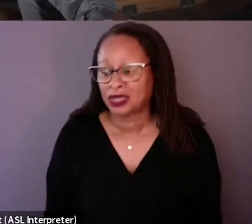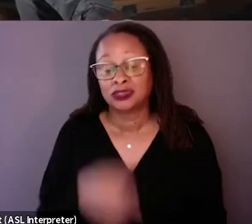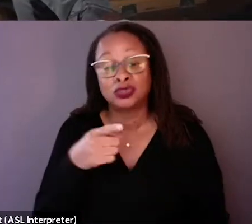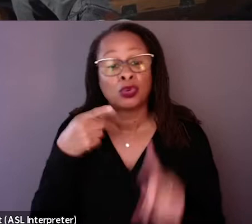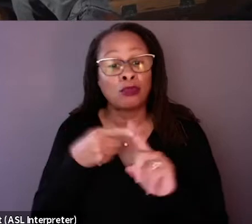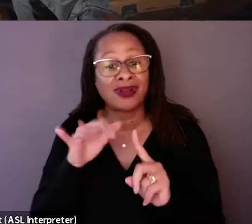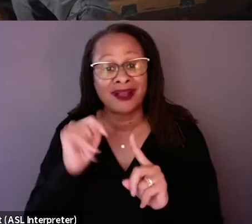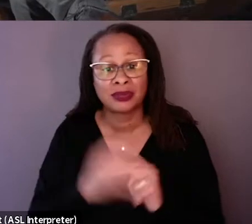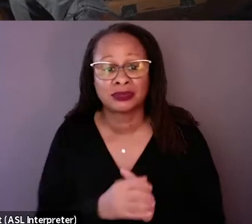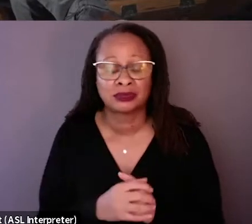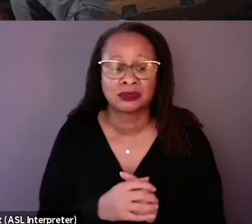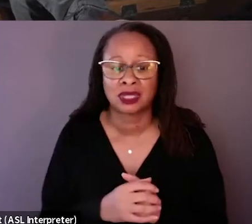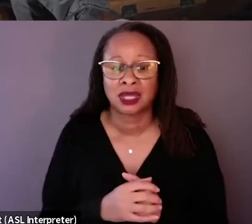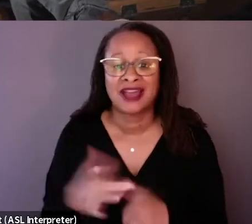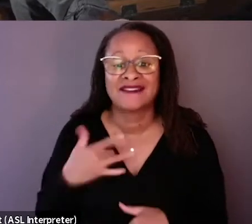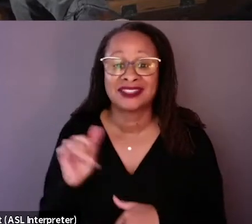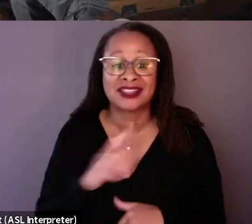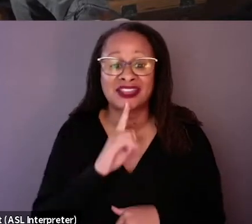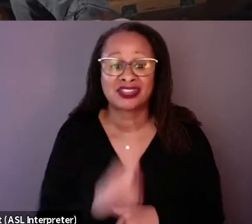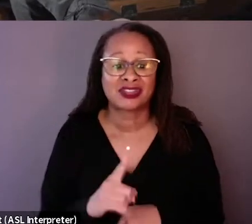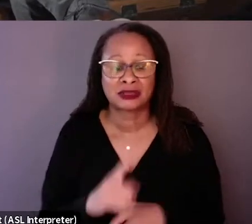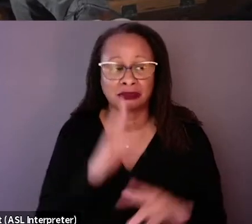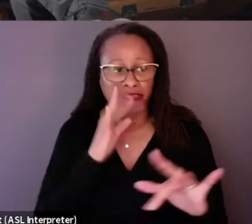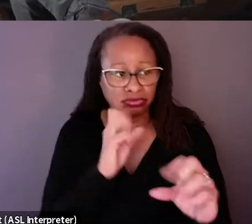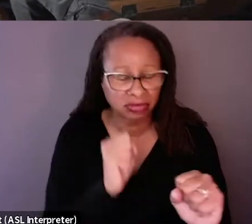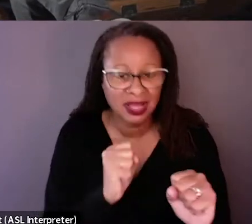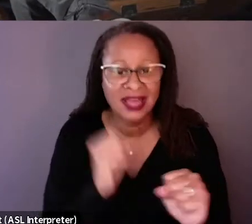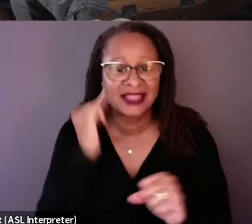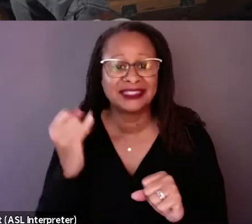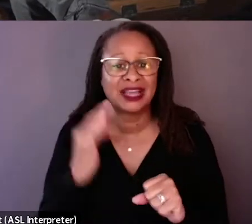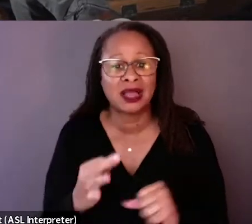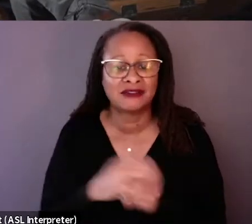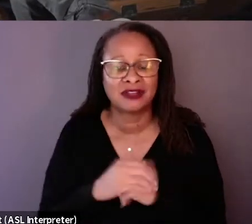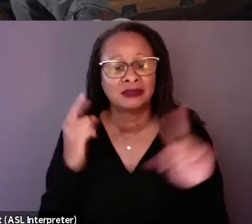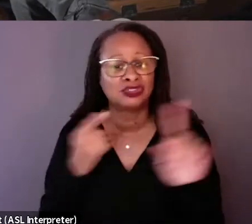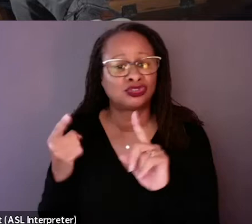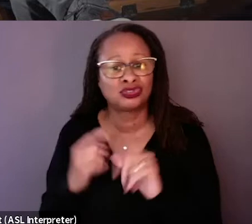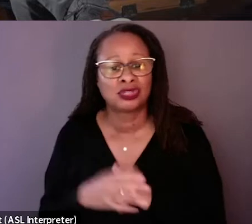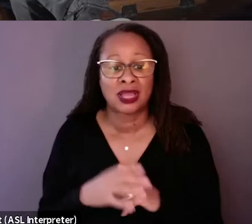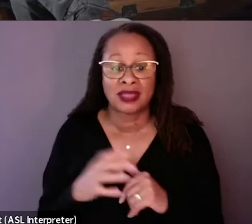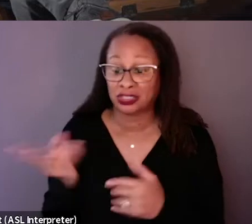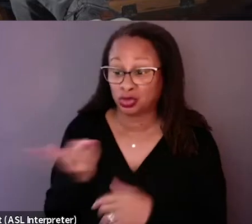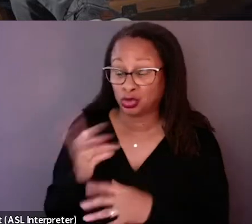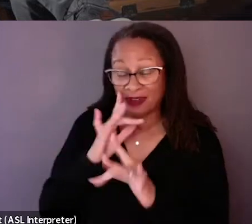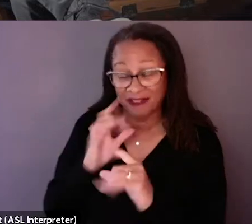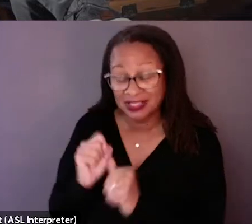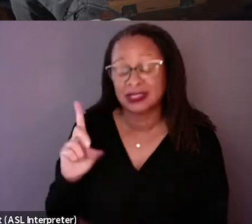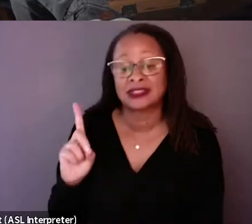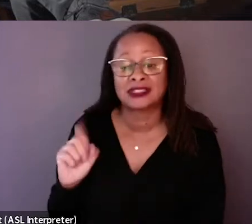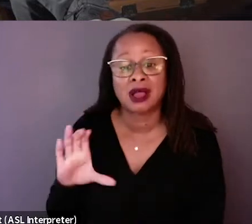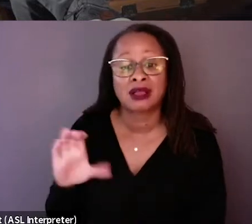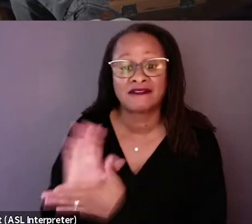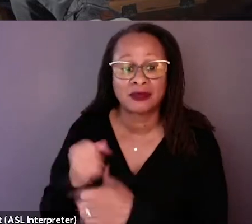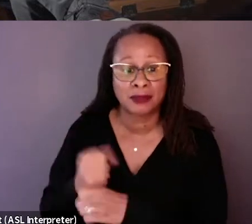there's it feels like they are drawn to this idea of mystery, and I think that's fascinating that you two are documentary filmmakers making a film about people who also